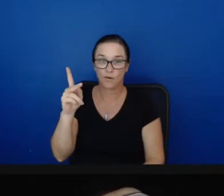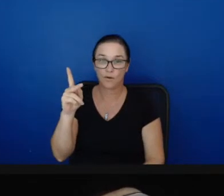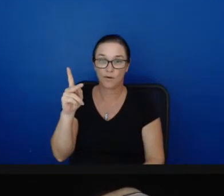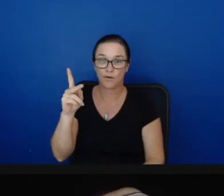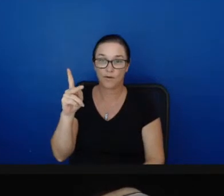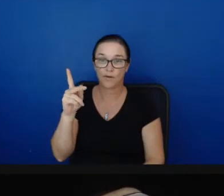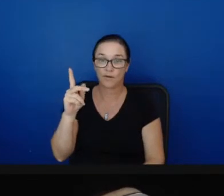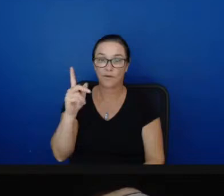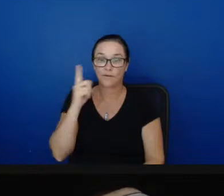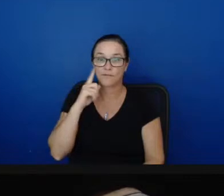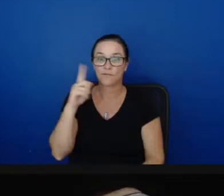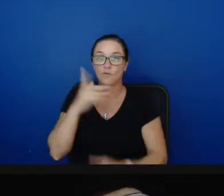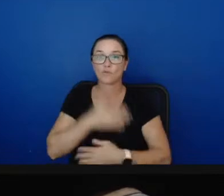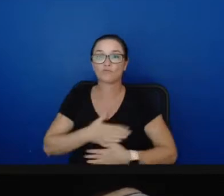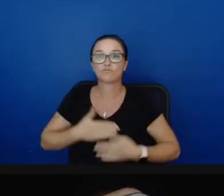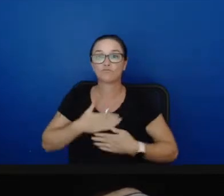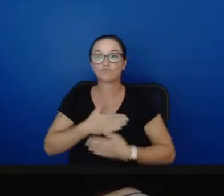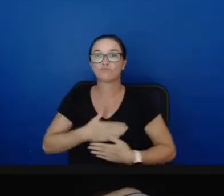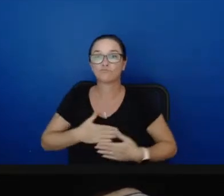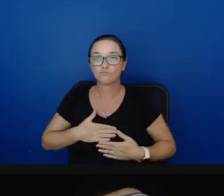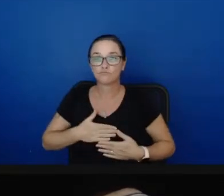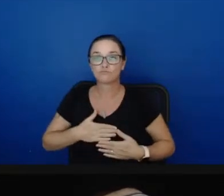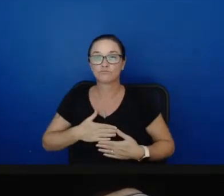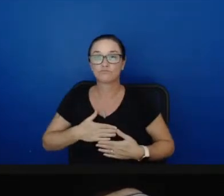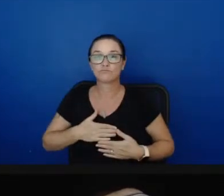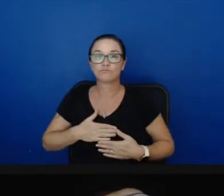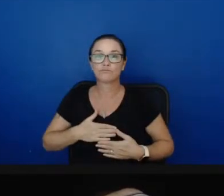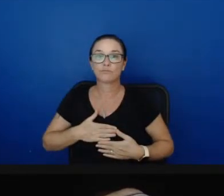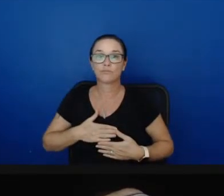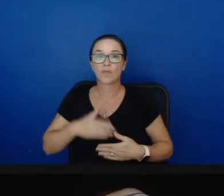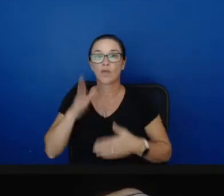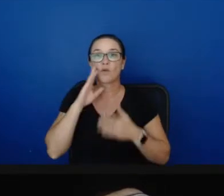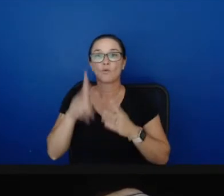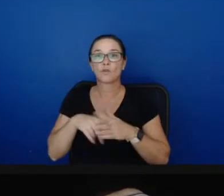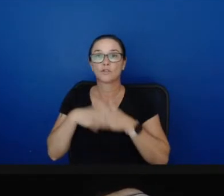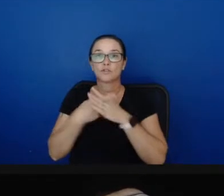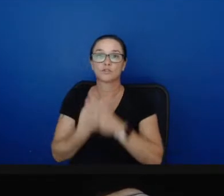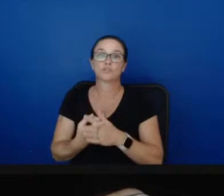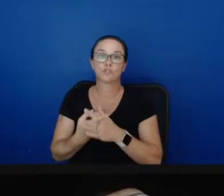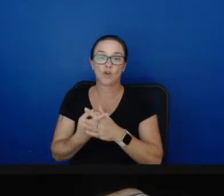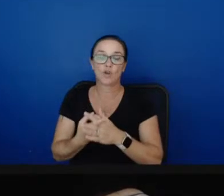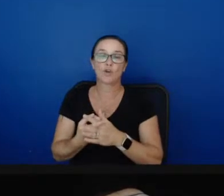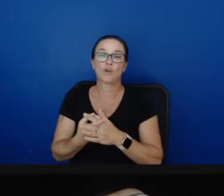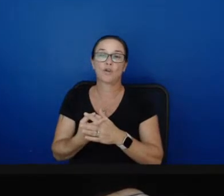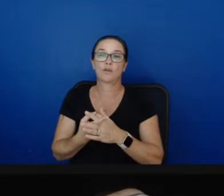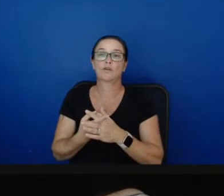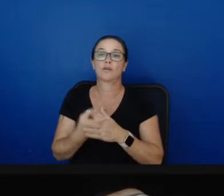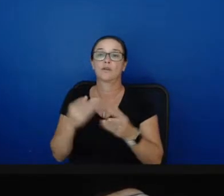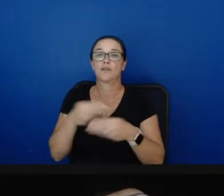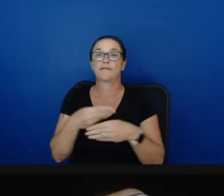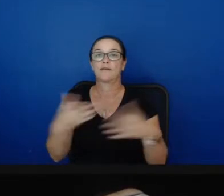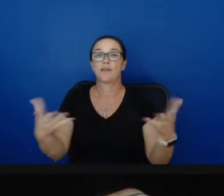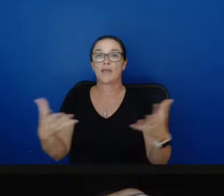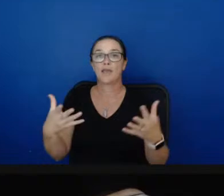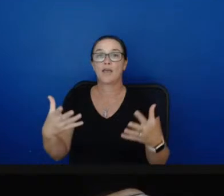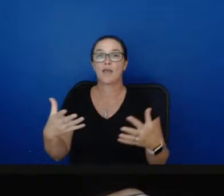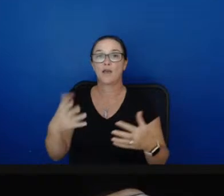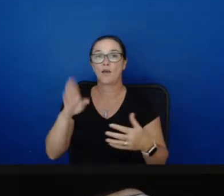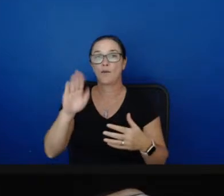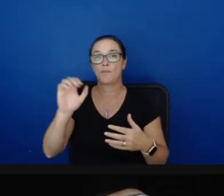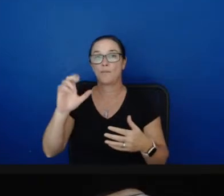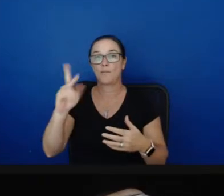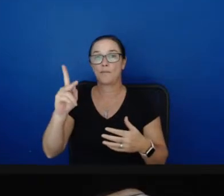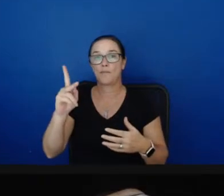recreation here in the upcoming months, they will start issuing backcountry camping permits